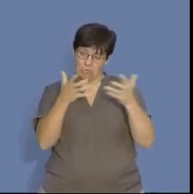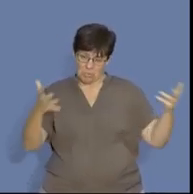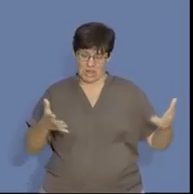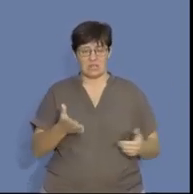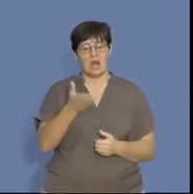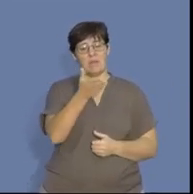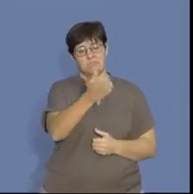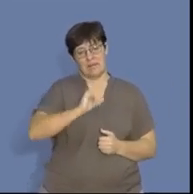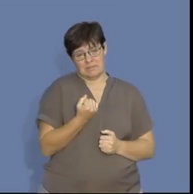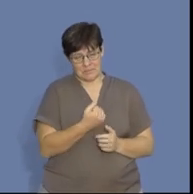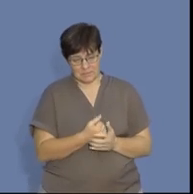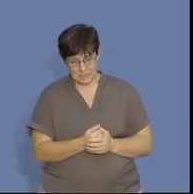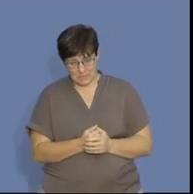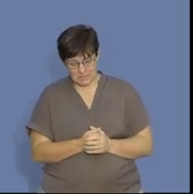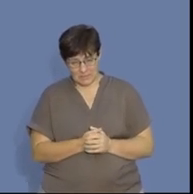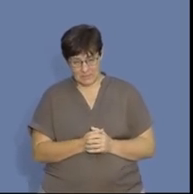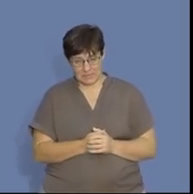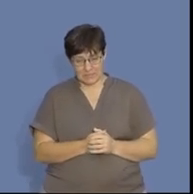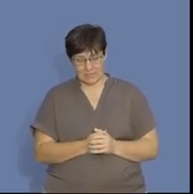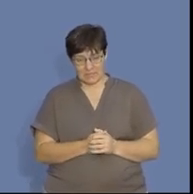is keeping